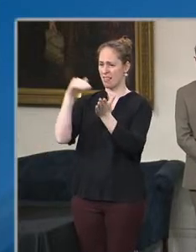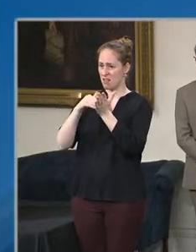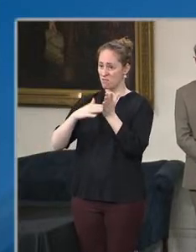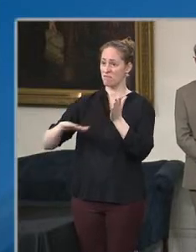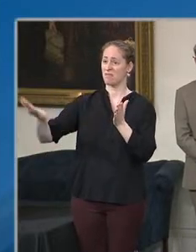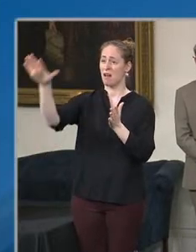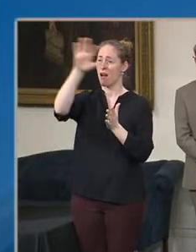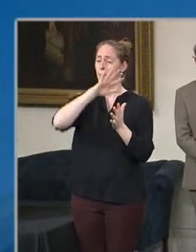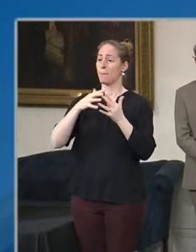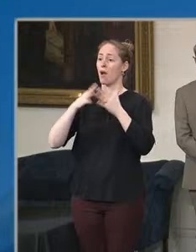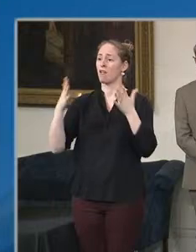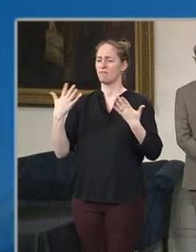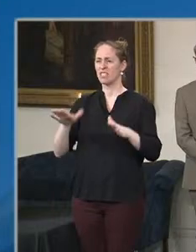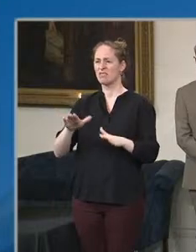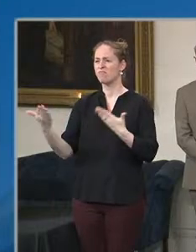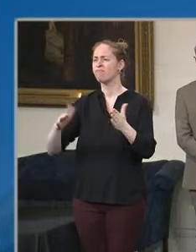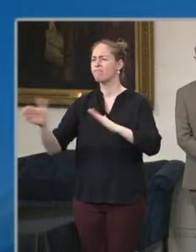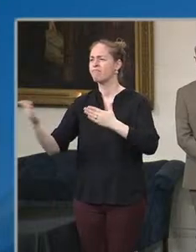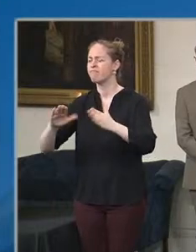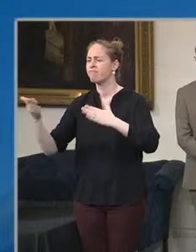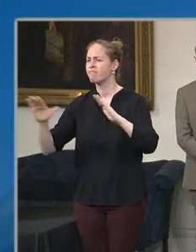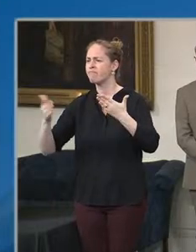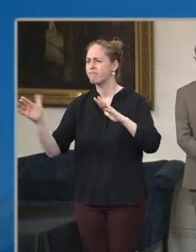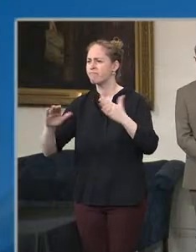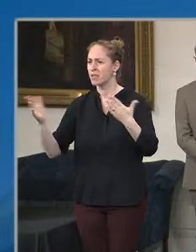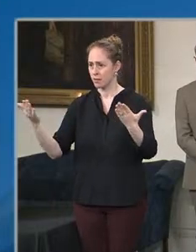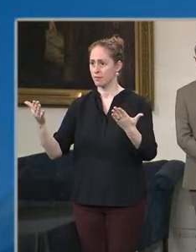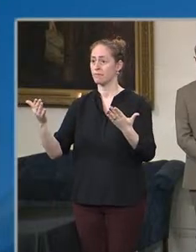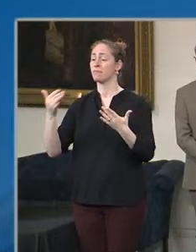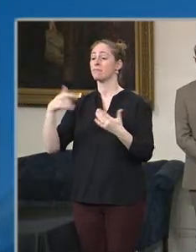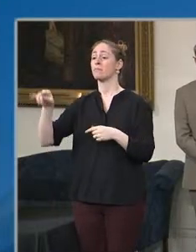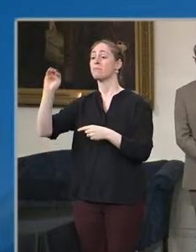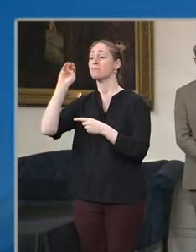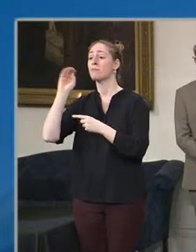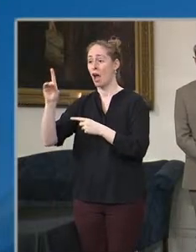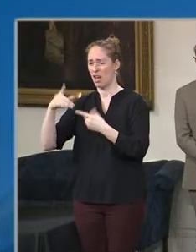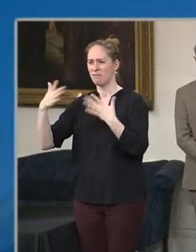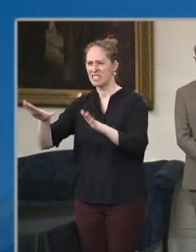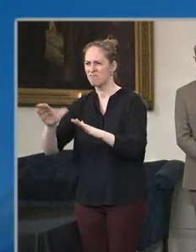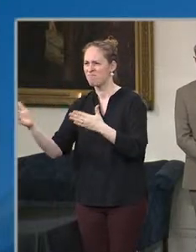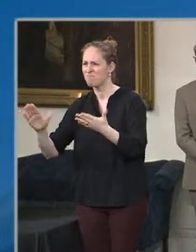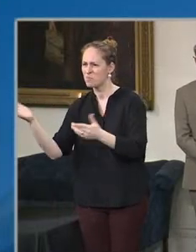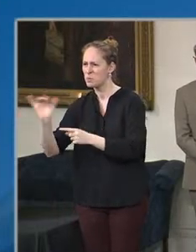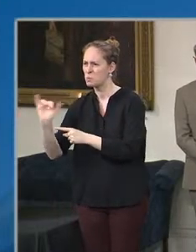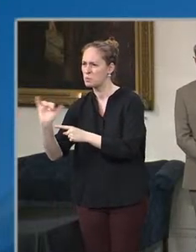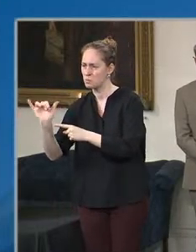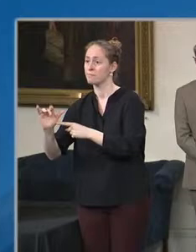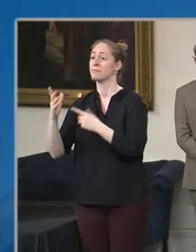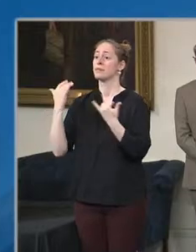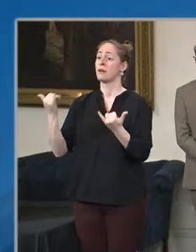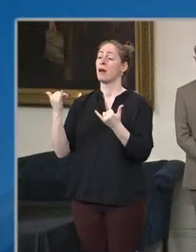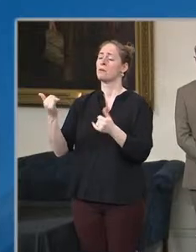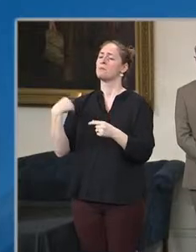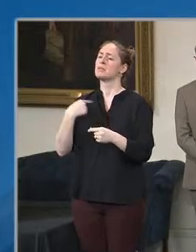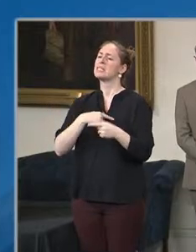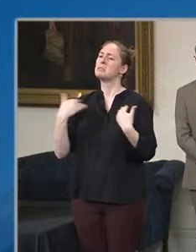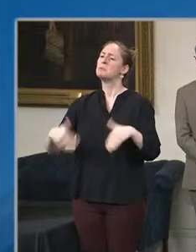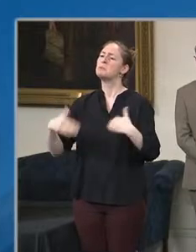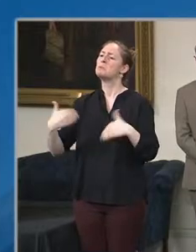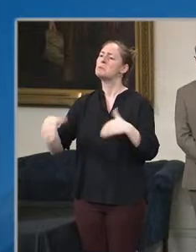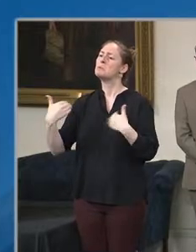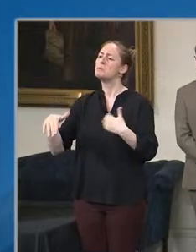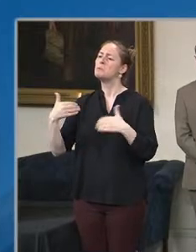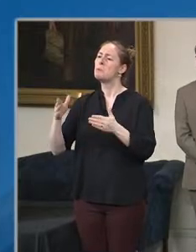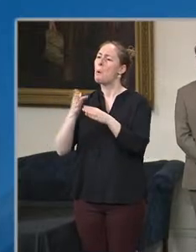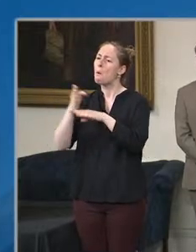Marylanders. And the United States reached the grim milestone of more than 3,000 COVID-19